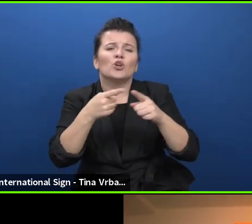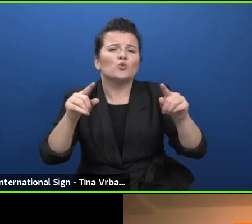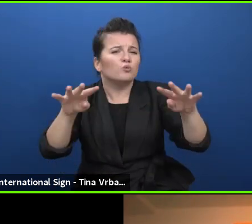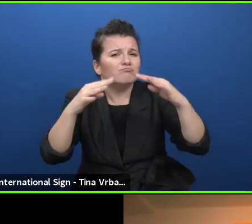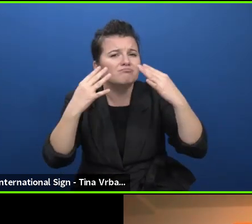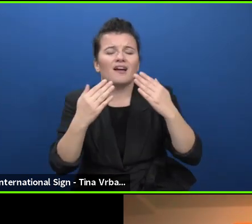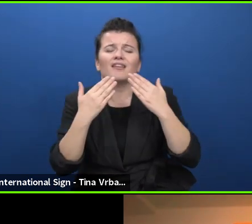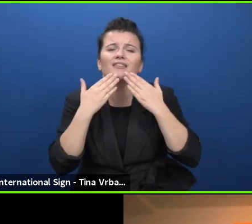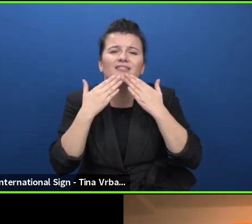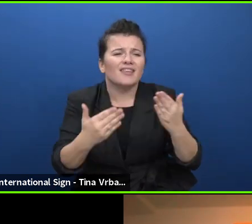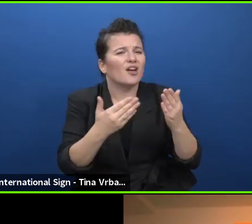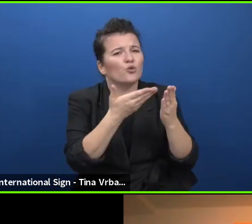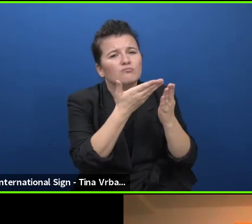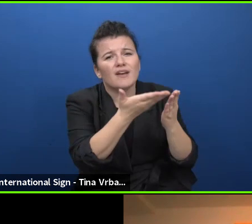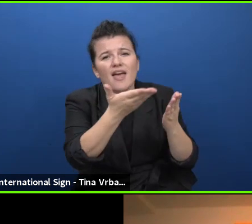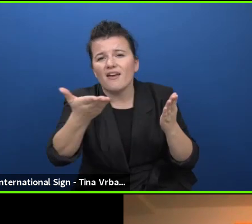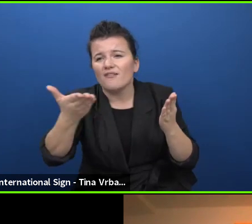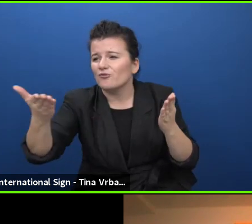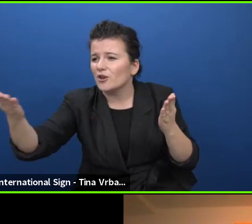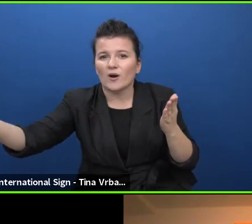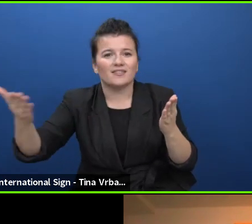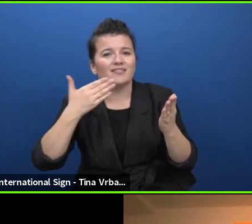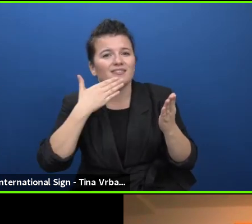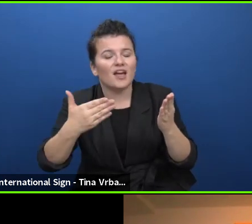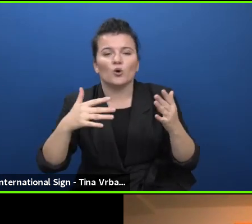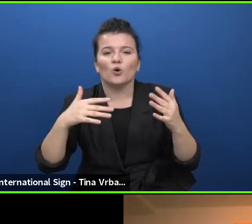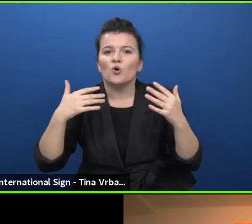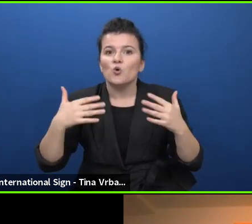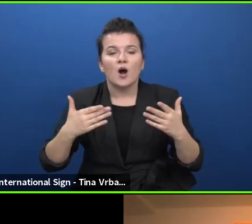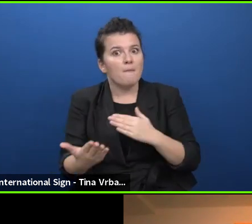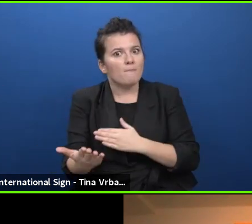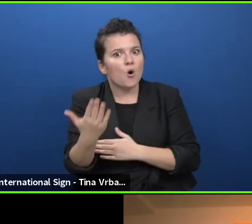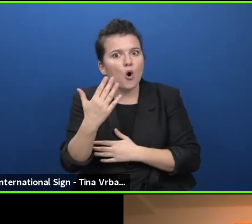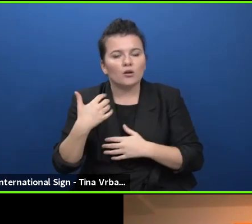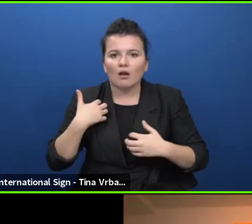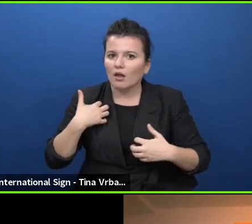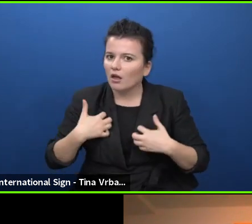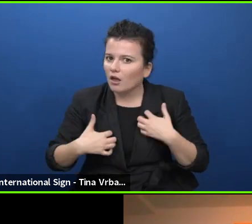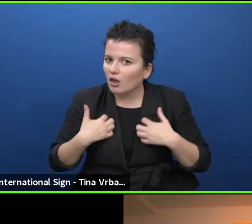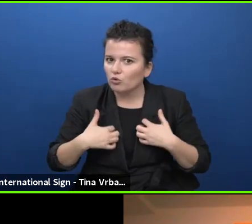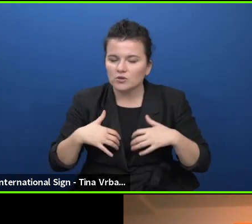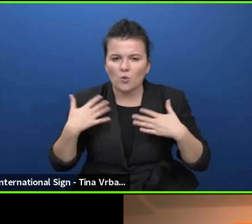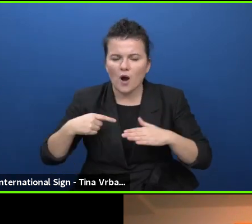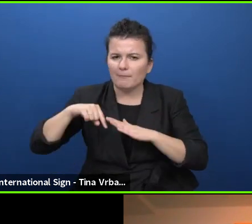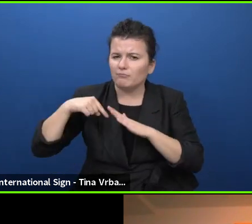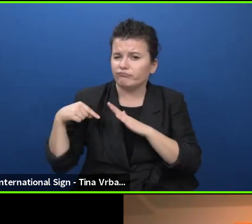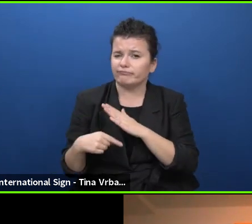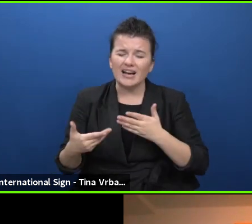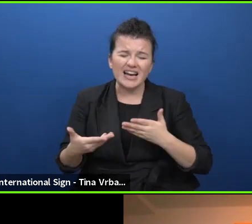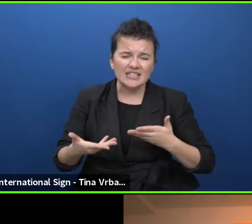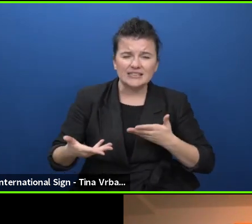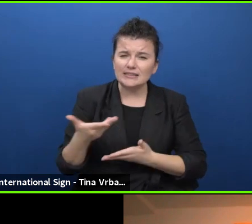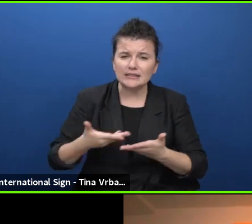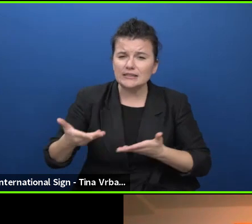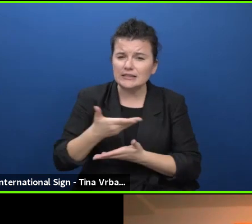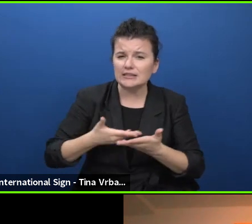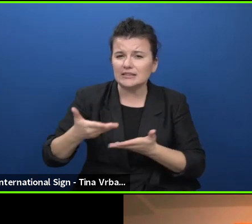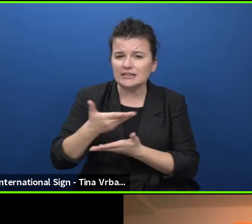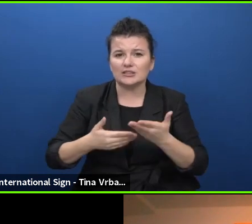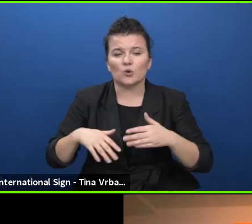during this very intense, dense and exciting morning of the European Theatre Forum 2020